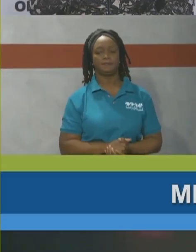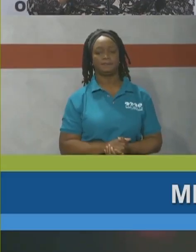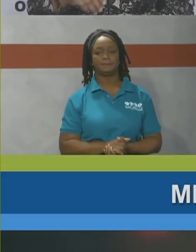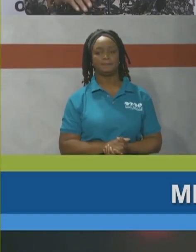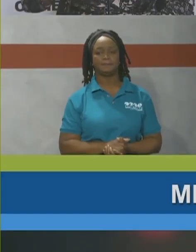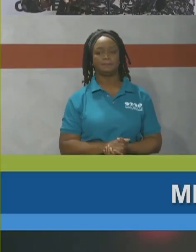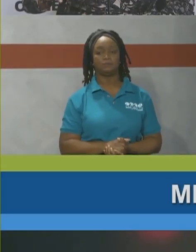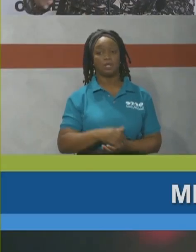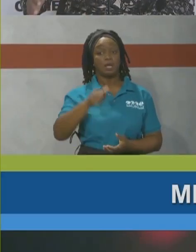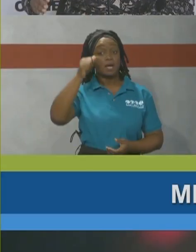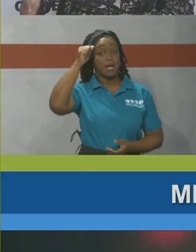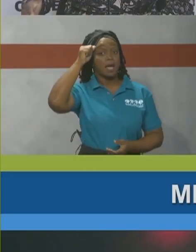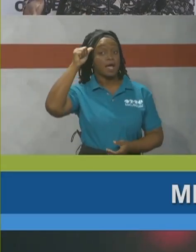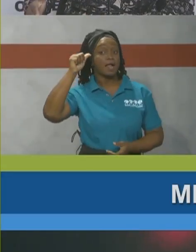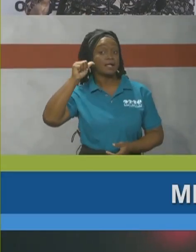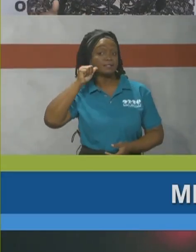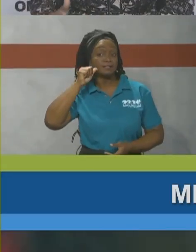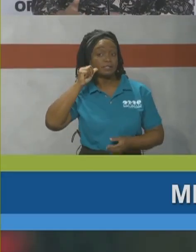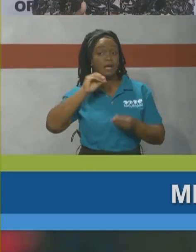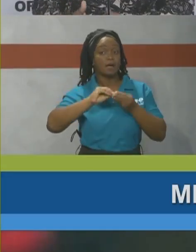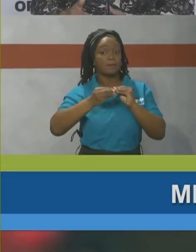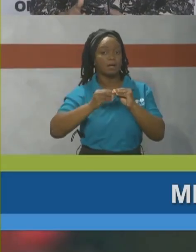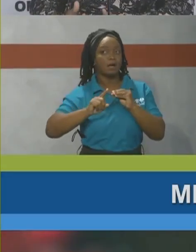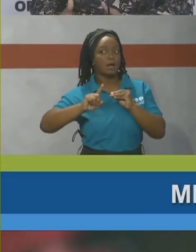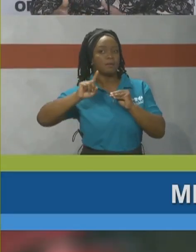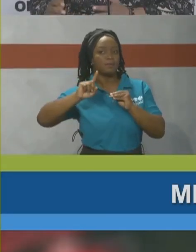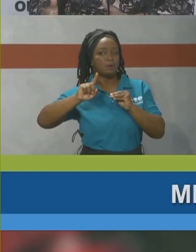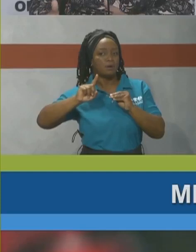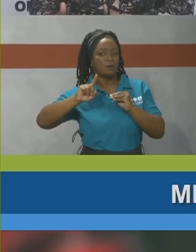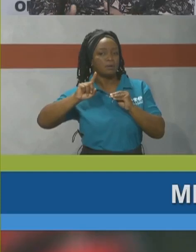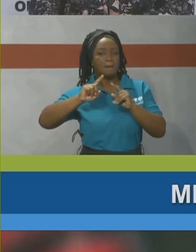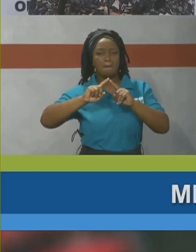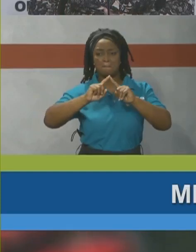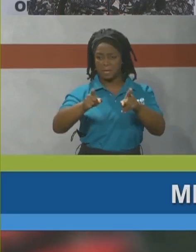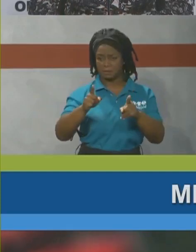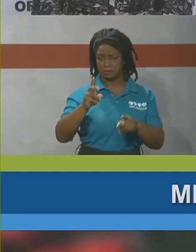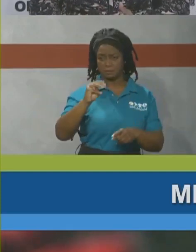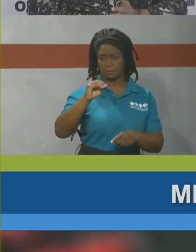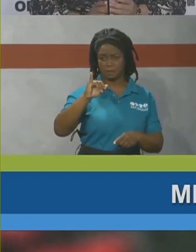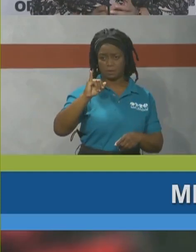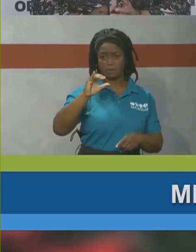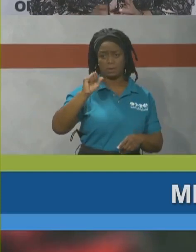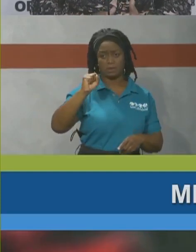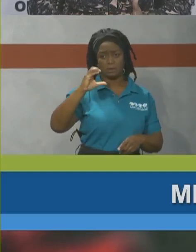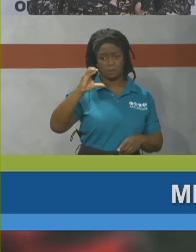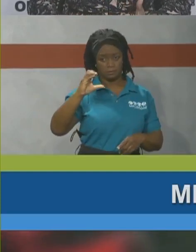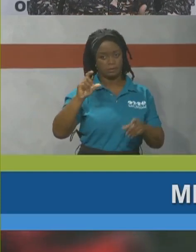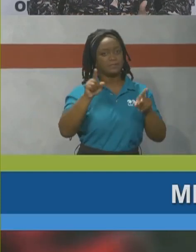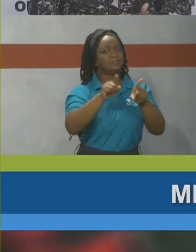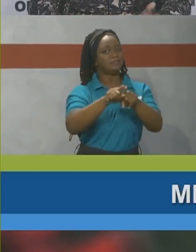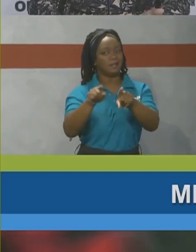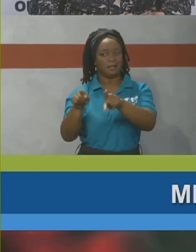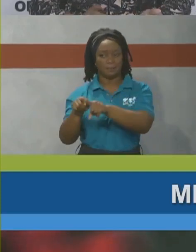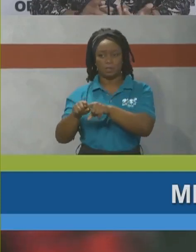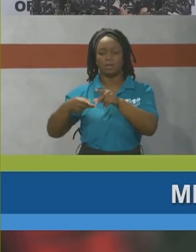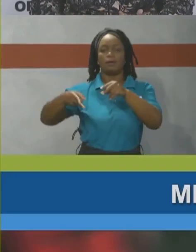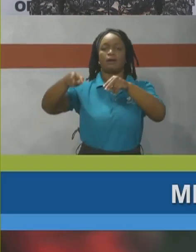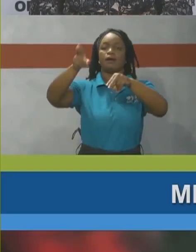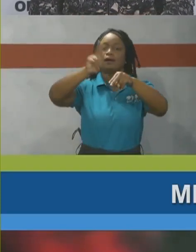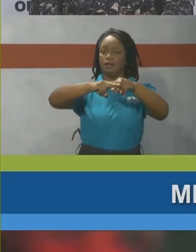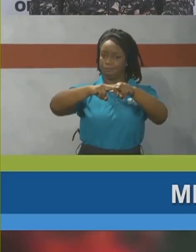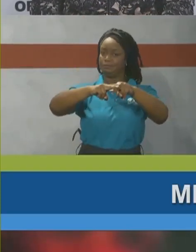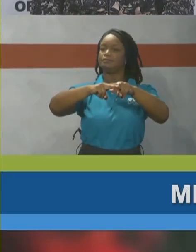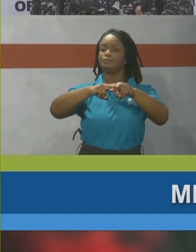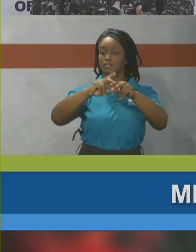numbers going up. About 4 weeks afterwards, we're seeing the Miss C numbers going up. But there are a few significant things about that. Number